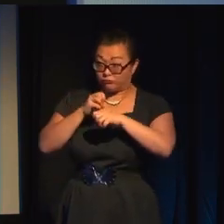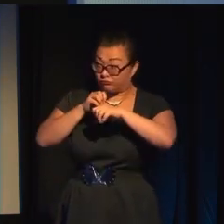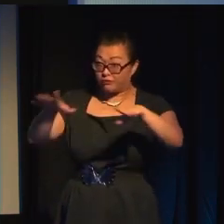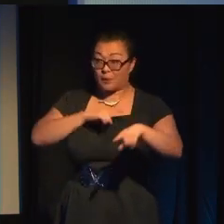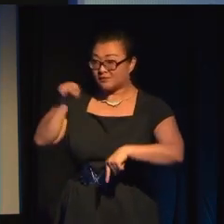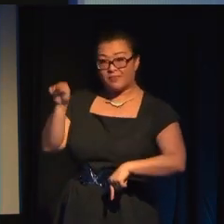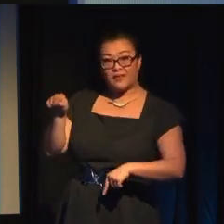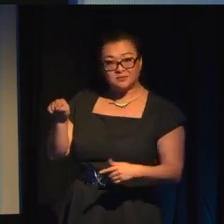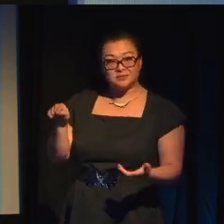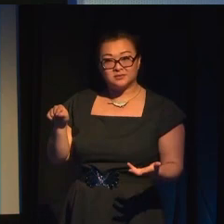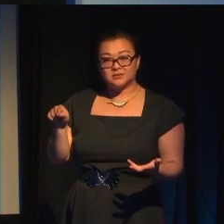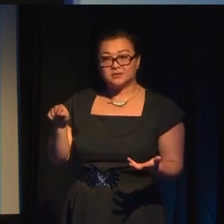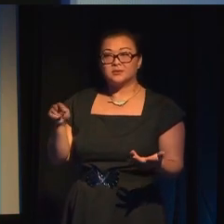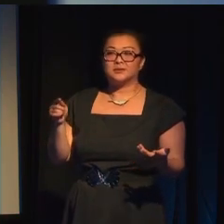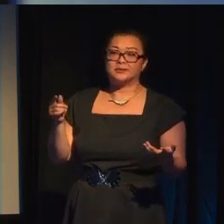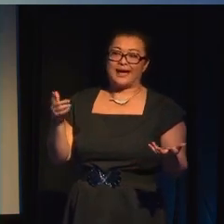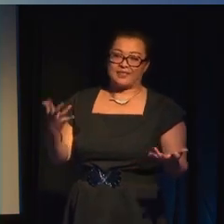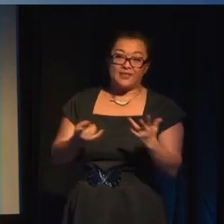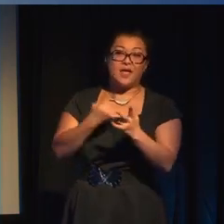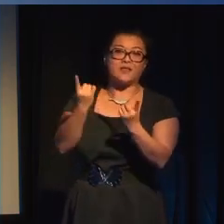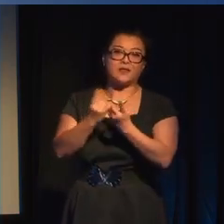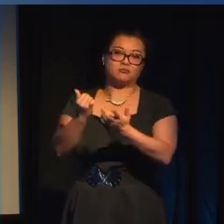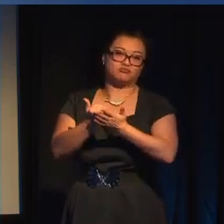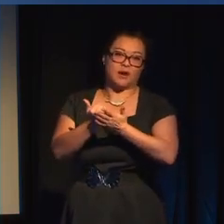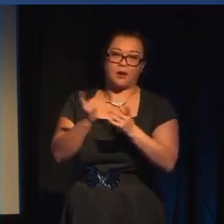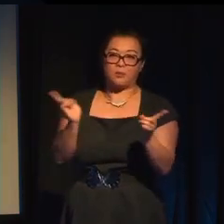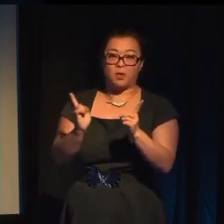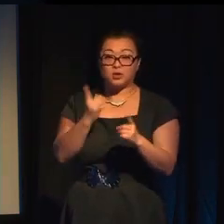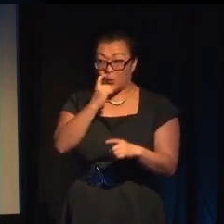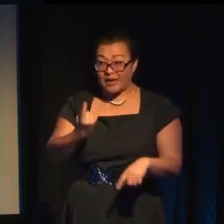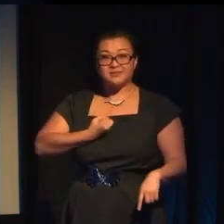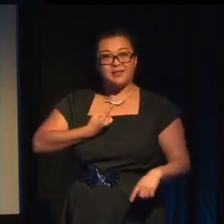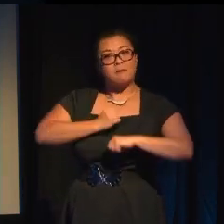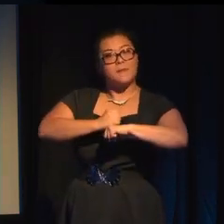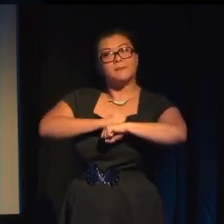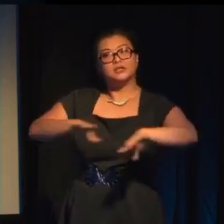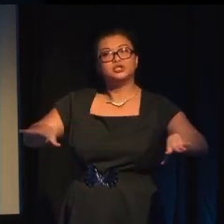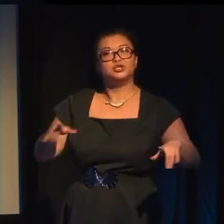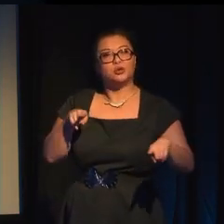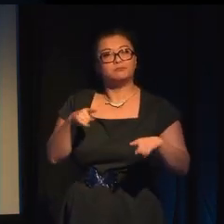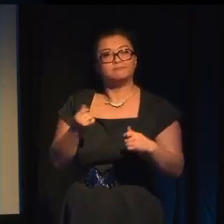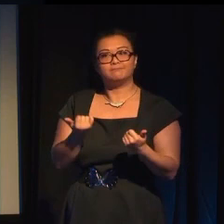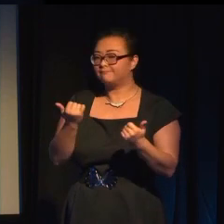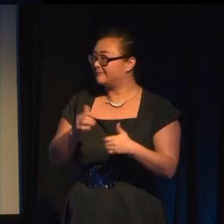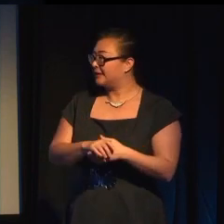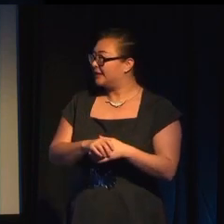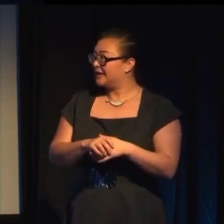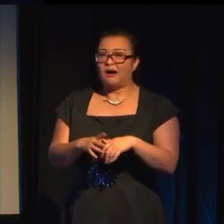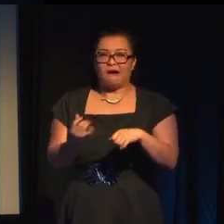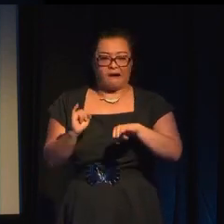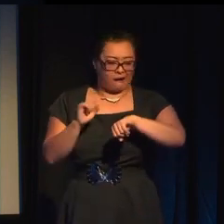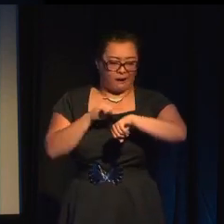was the ability to self-publish, which was fantastic. So, oh gosh, I'm probably running horribly out of time.